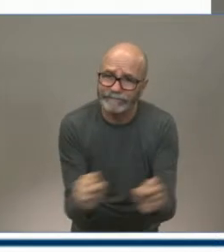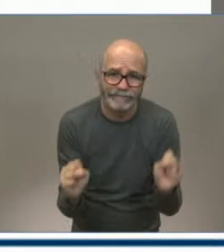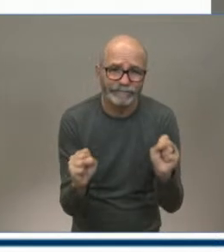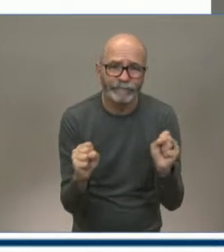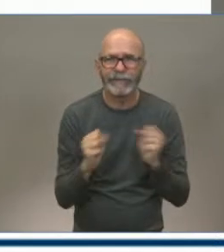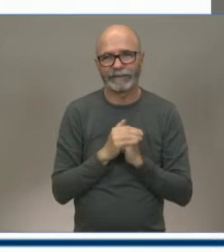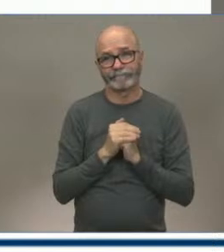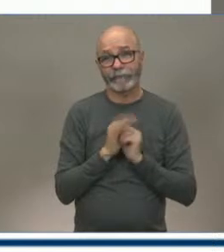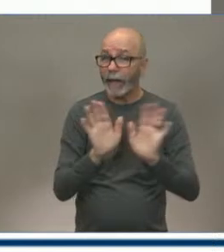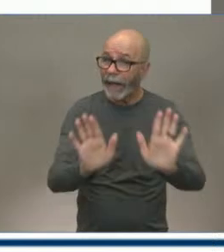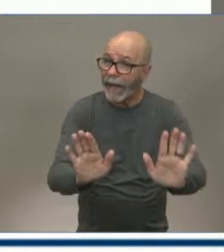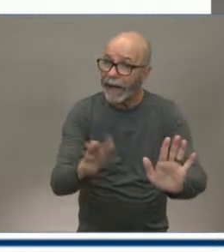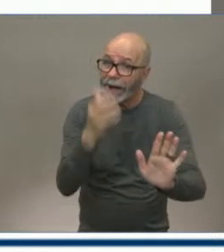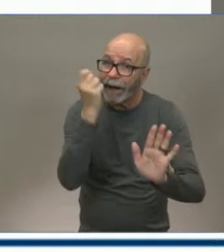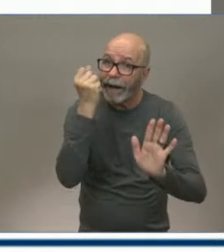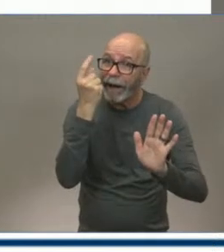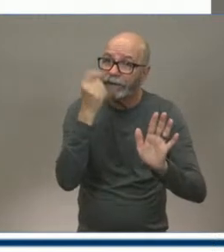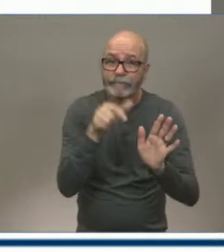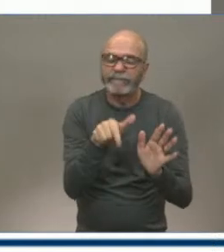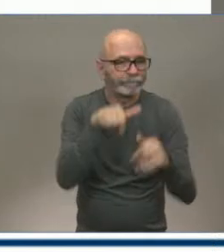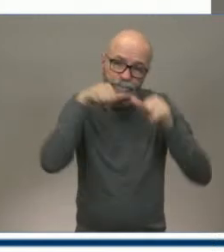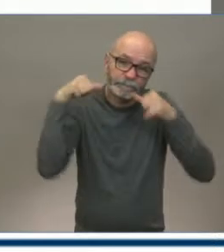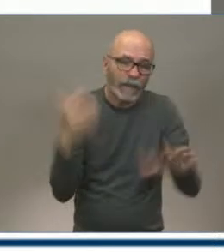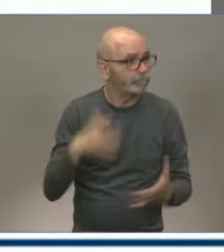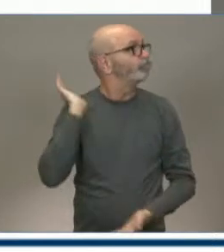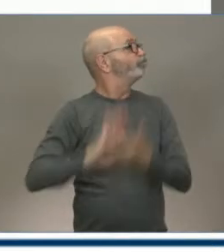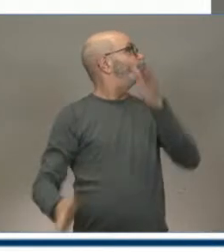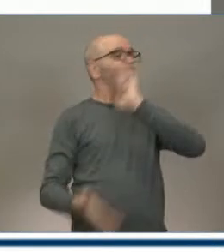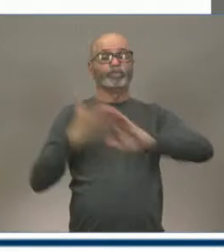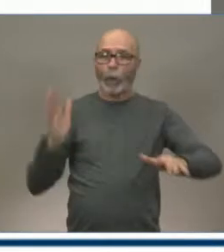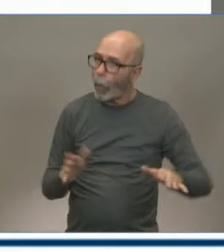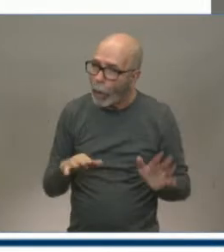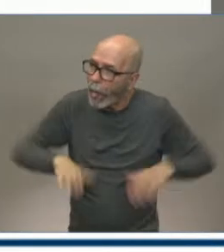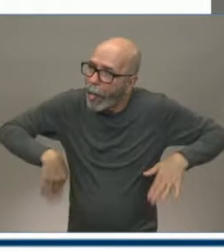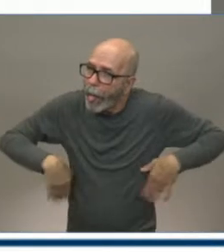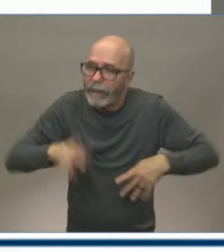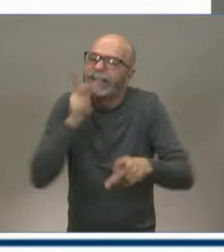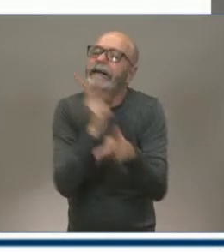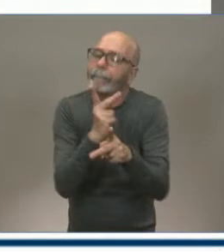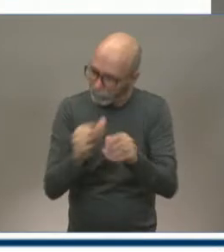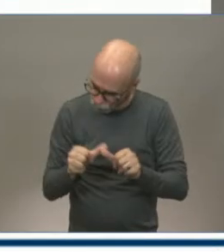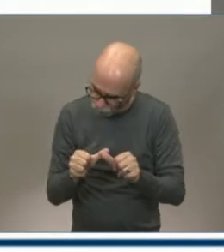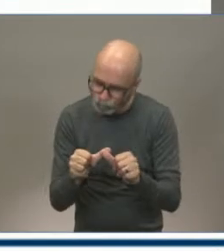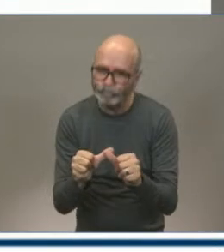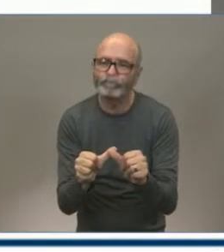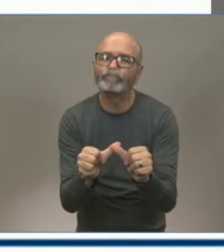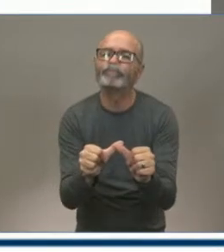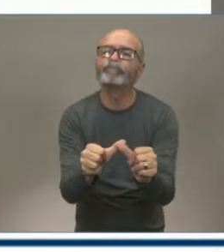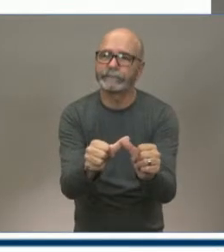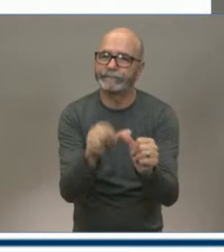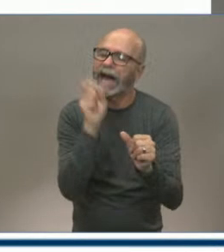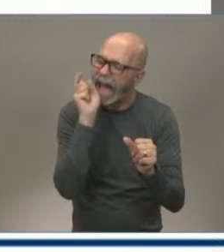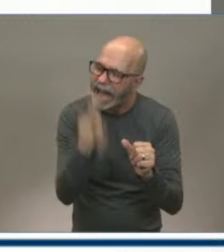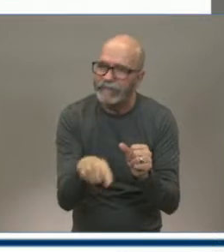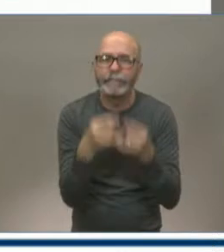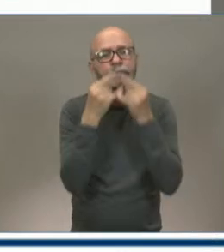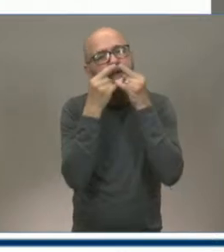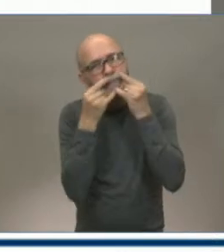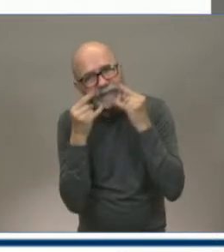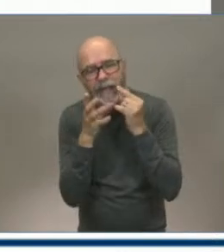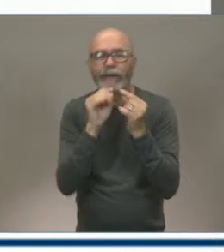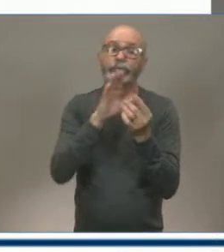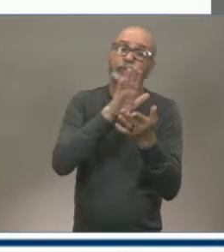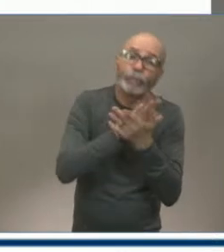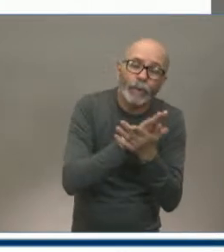yet. We need you to keep this up, not just when you're in school, but all the time, when you're at home, when you're in your